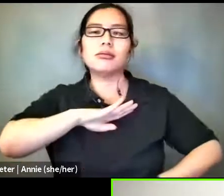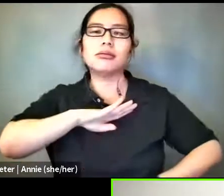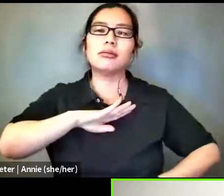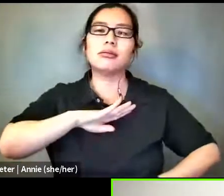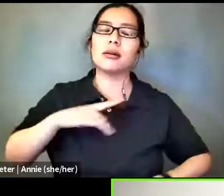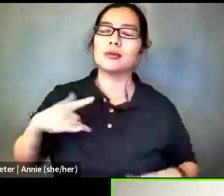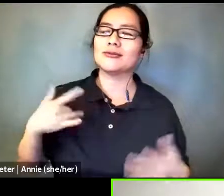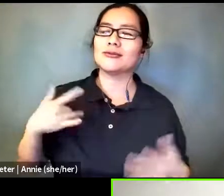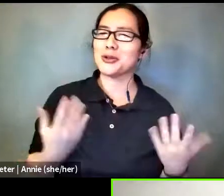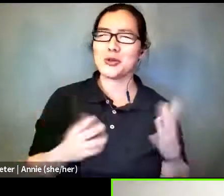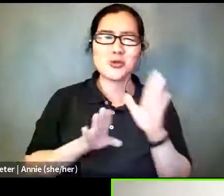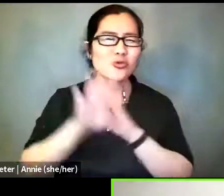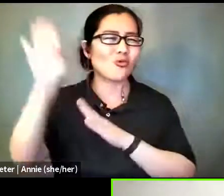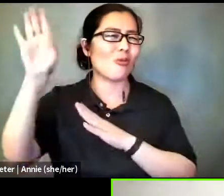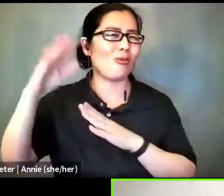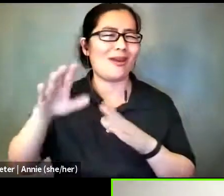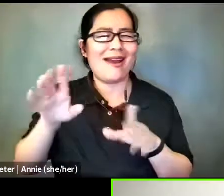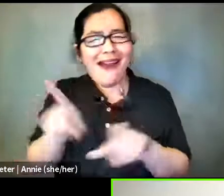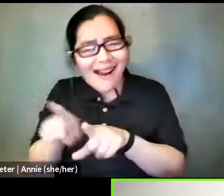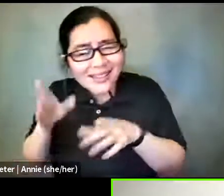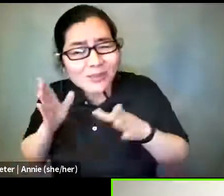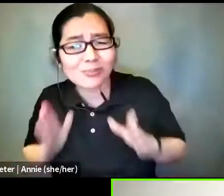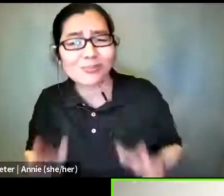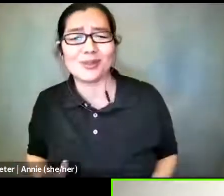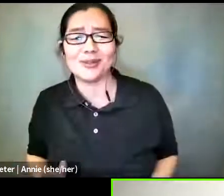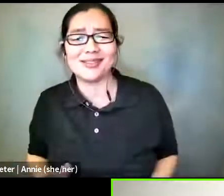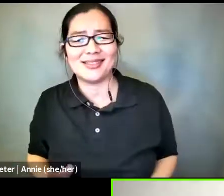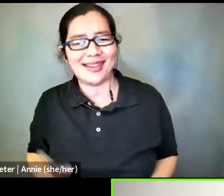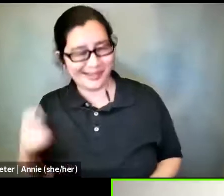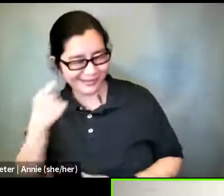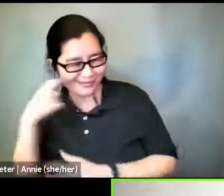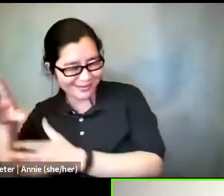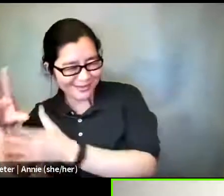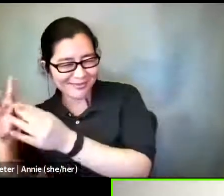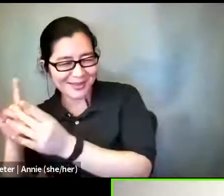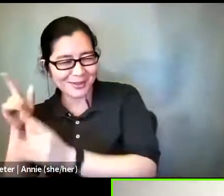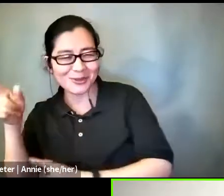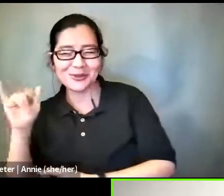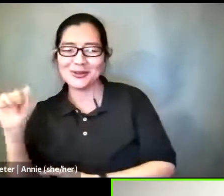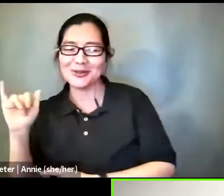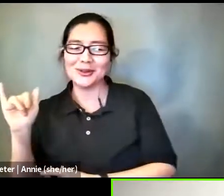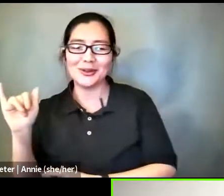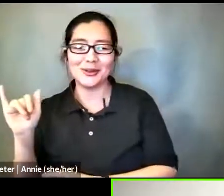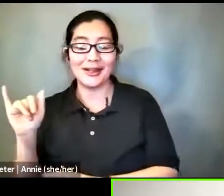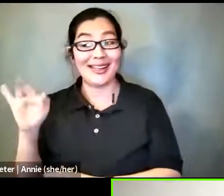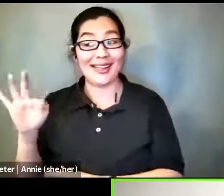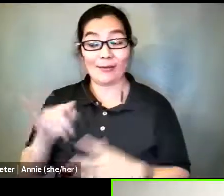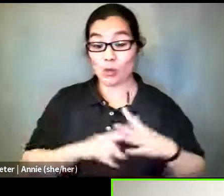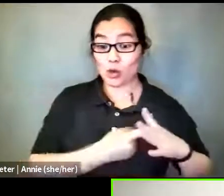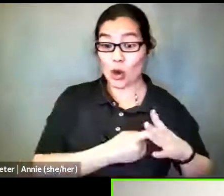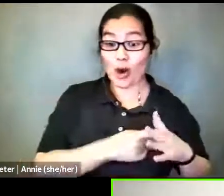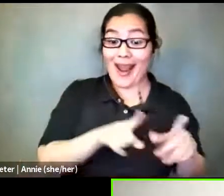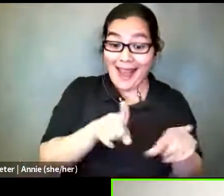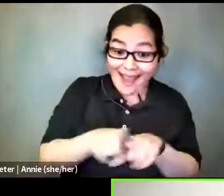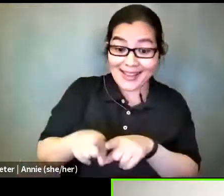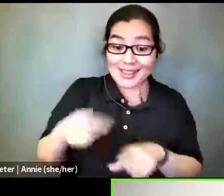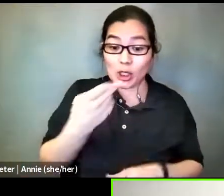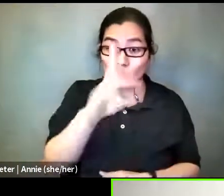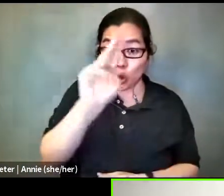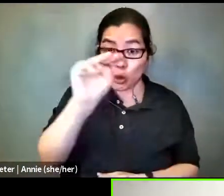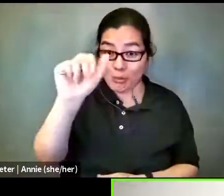person, and to be, as you said at the start, if you're being a human, you have to do